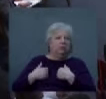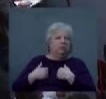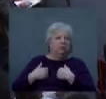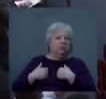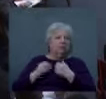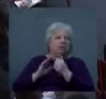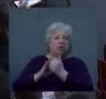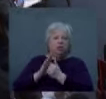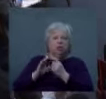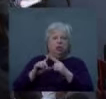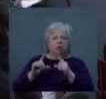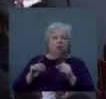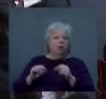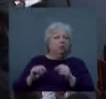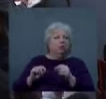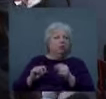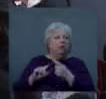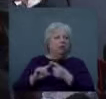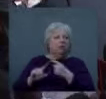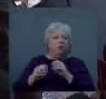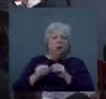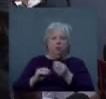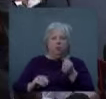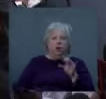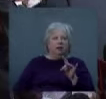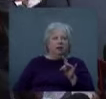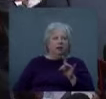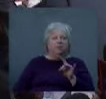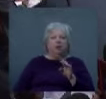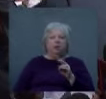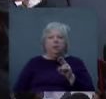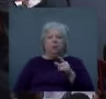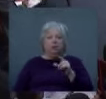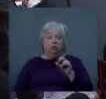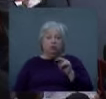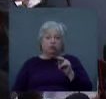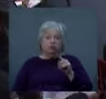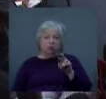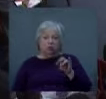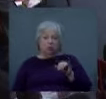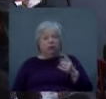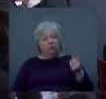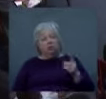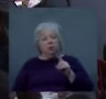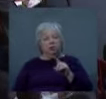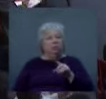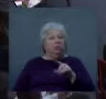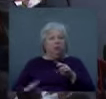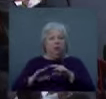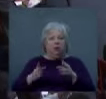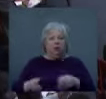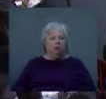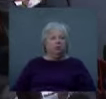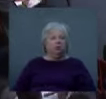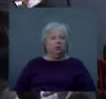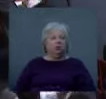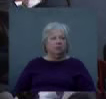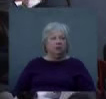have an agenda card from item 18. Mr. Gentry, if you would, please approach the podium.